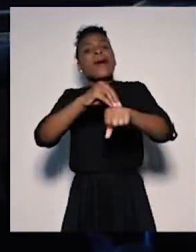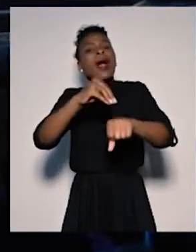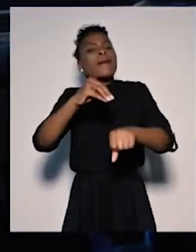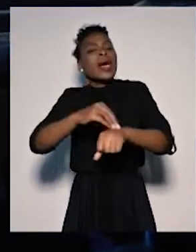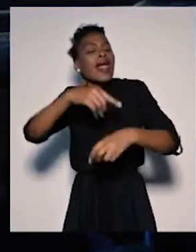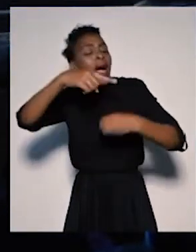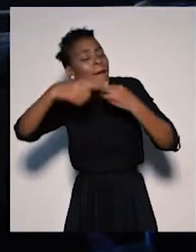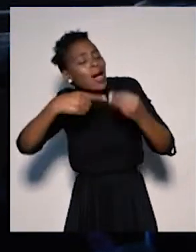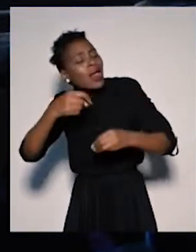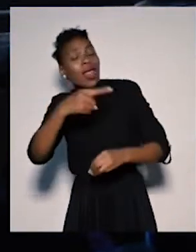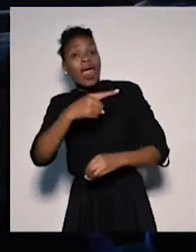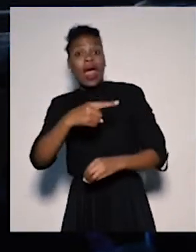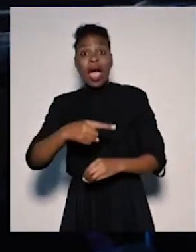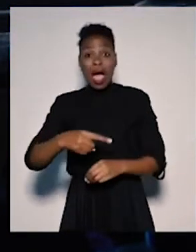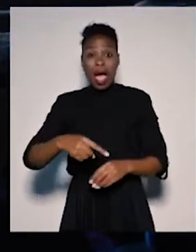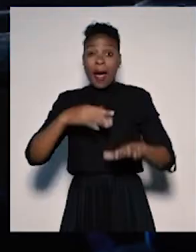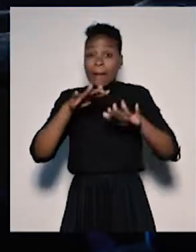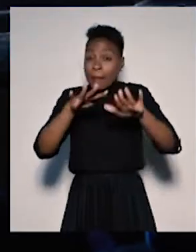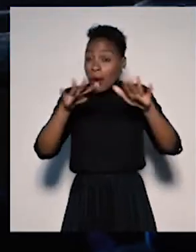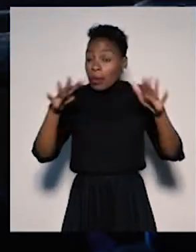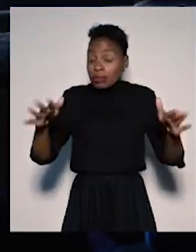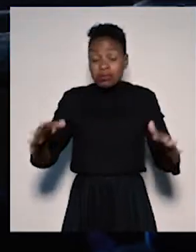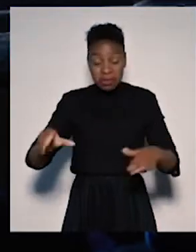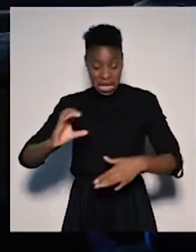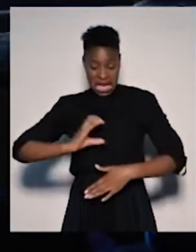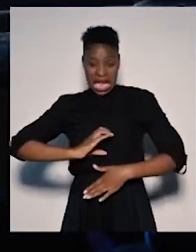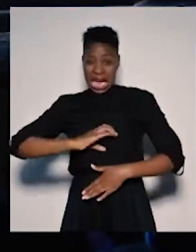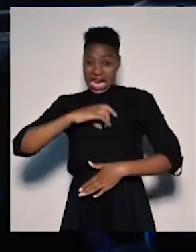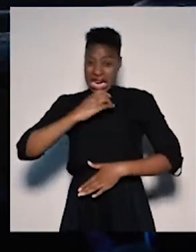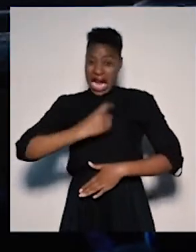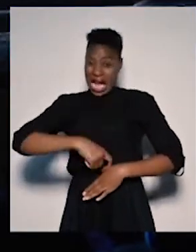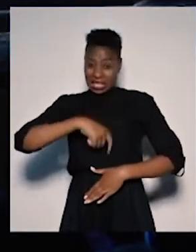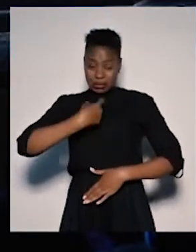that people get big, but they haven't developed character.